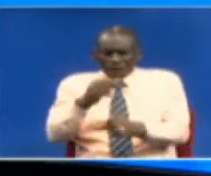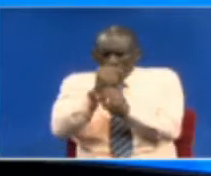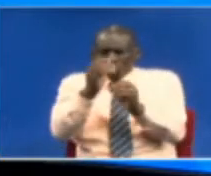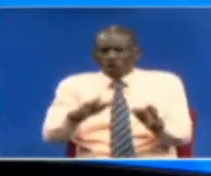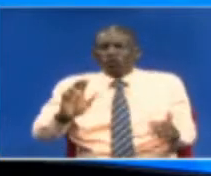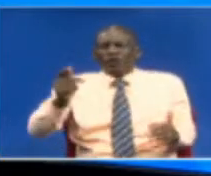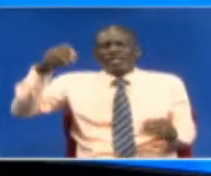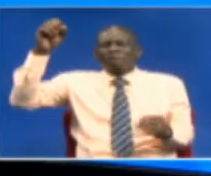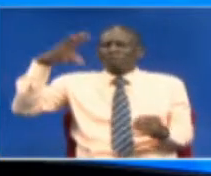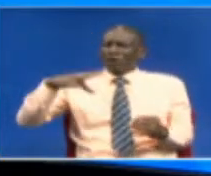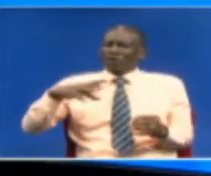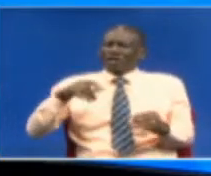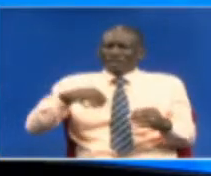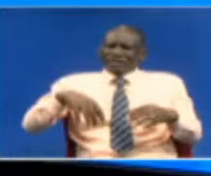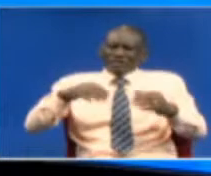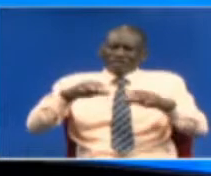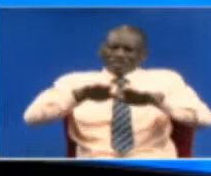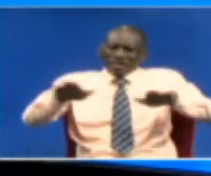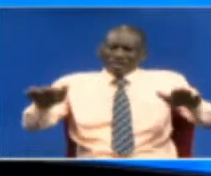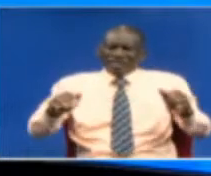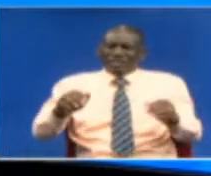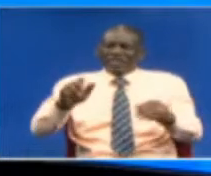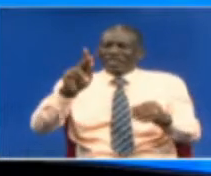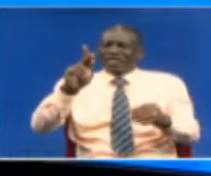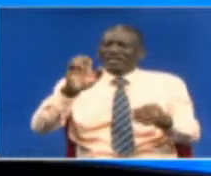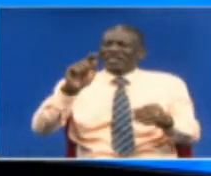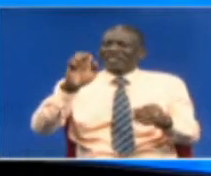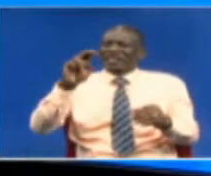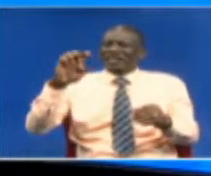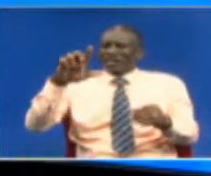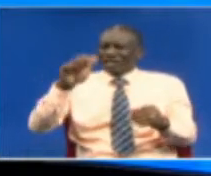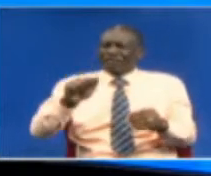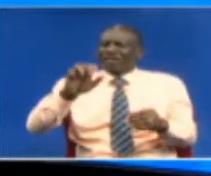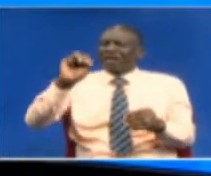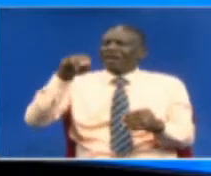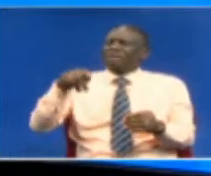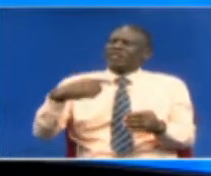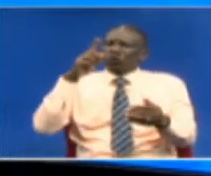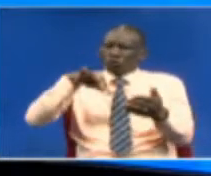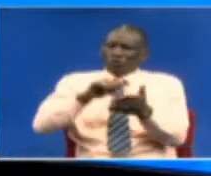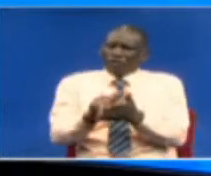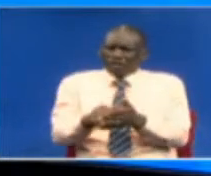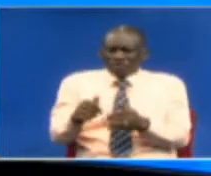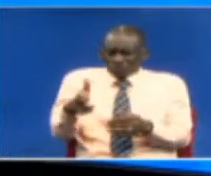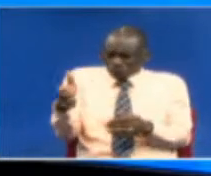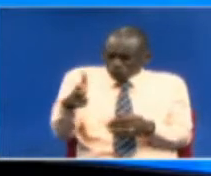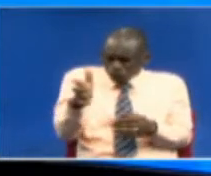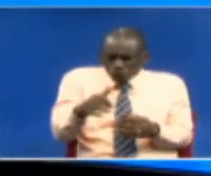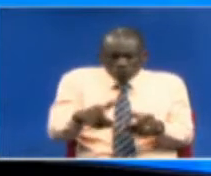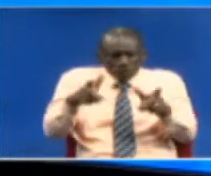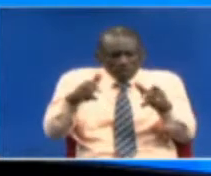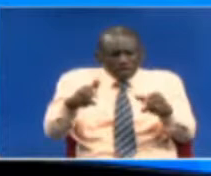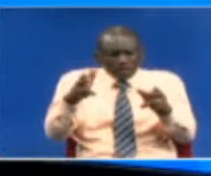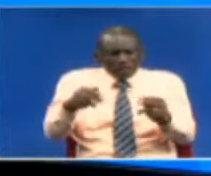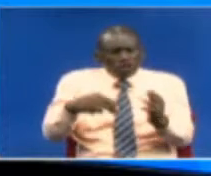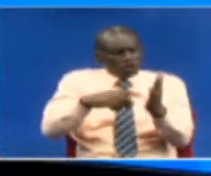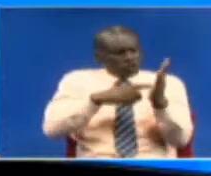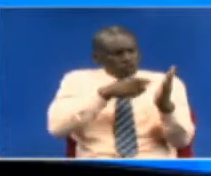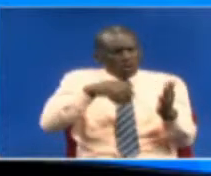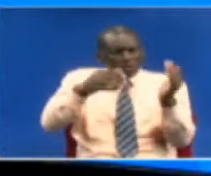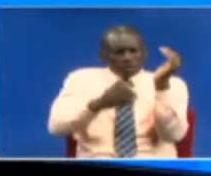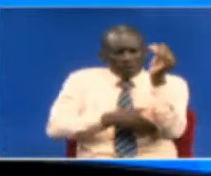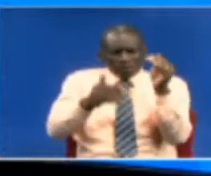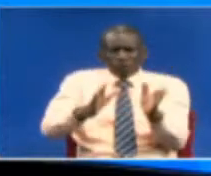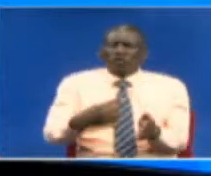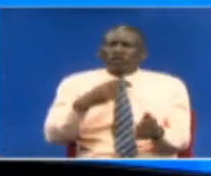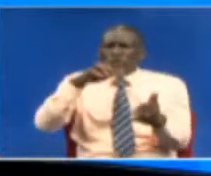Power at his farm in Kitengela. The legislator says that the clip has been edited to portray him in bad light, adding that